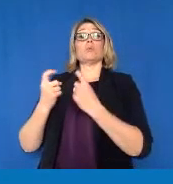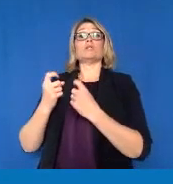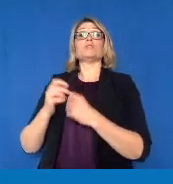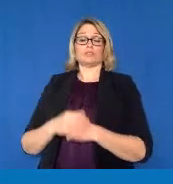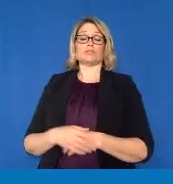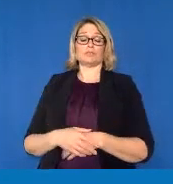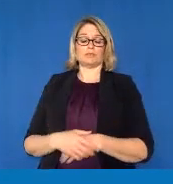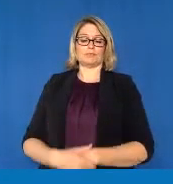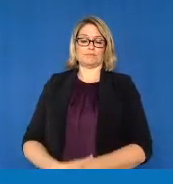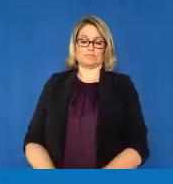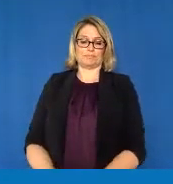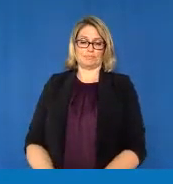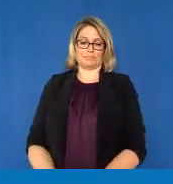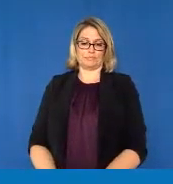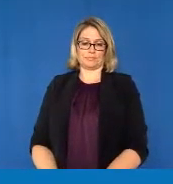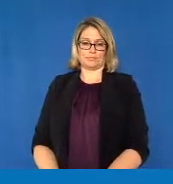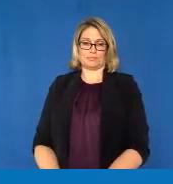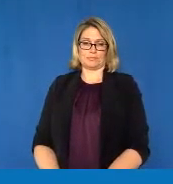your choice.